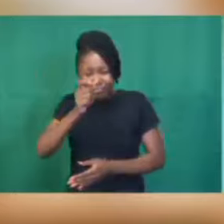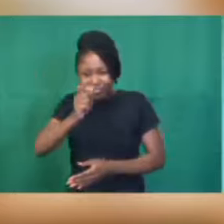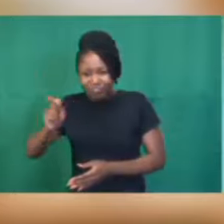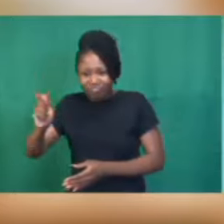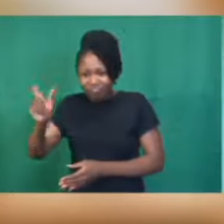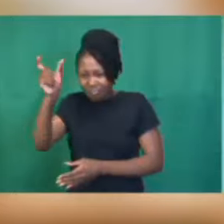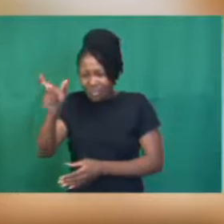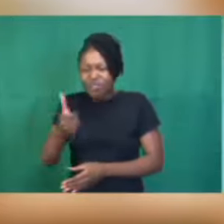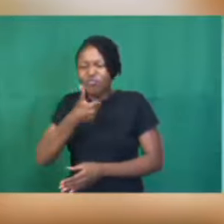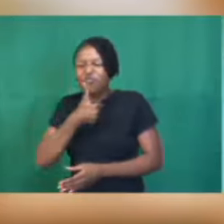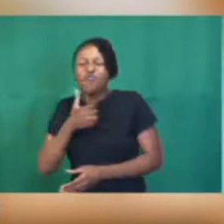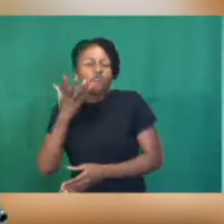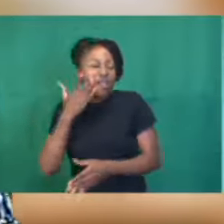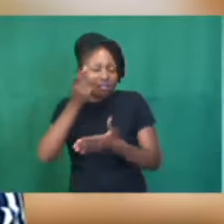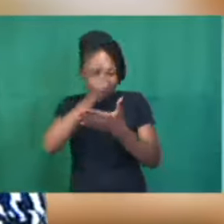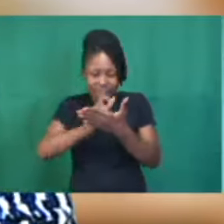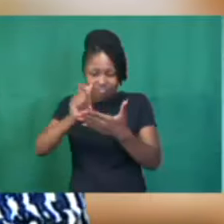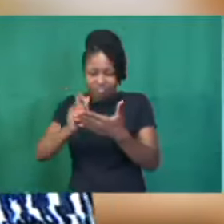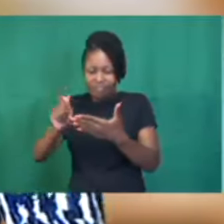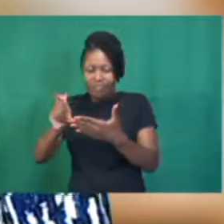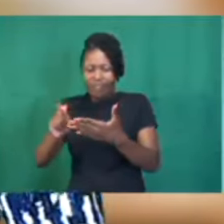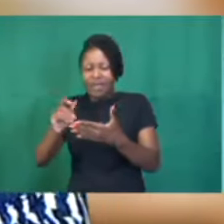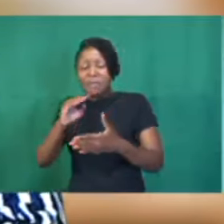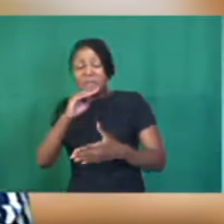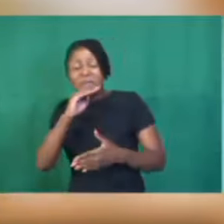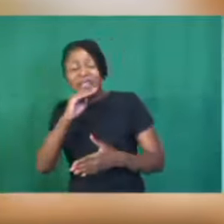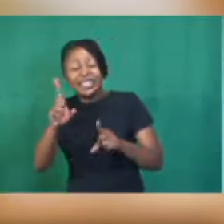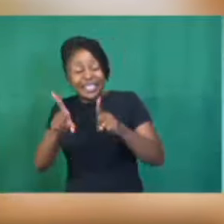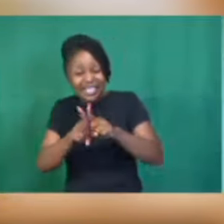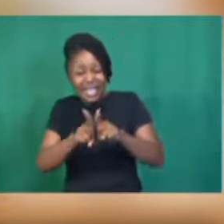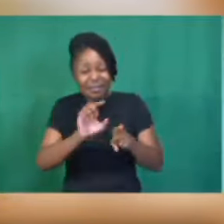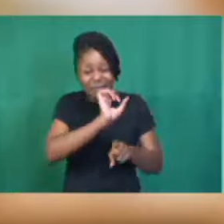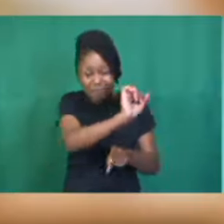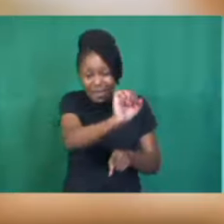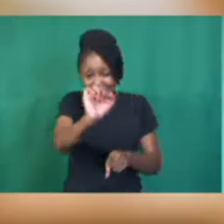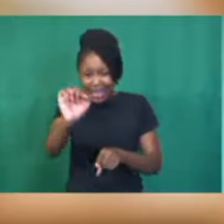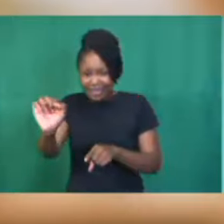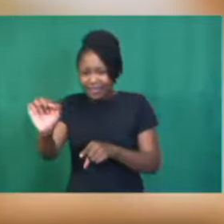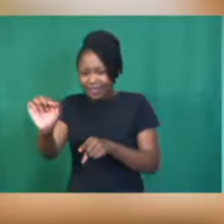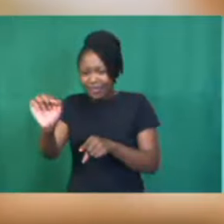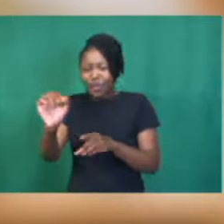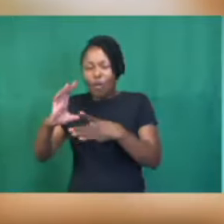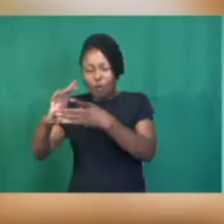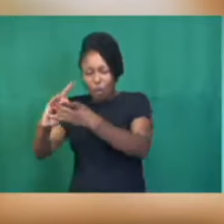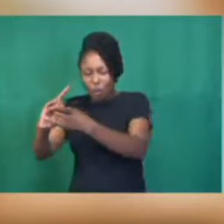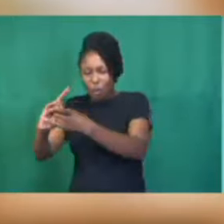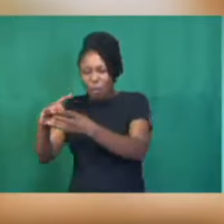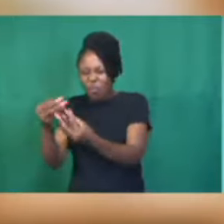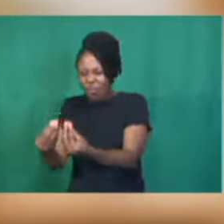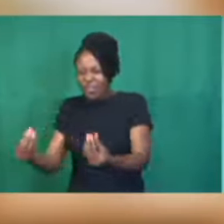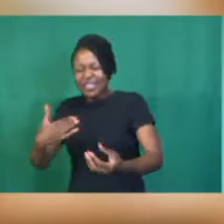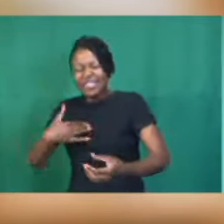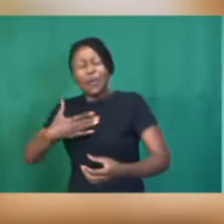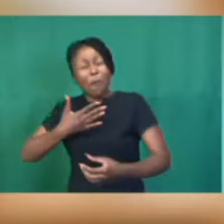writing, which of course is something that we expect you my viewer at home to